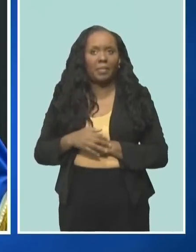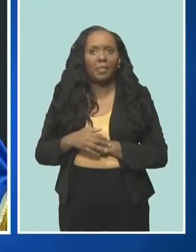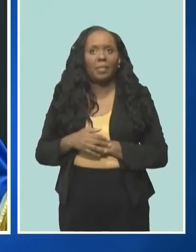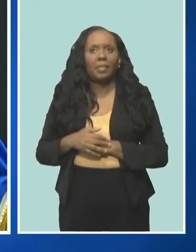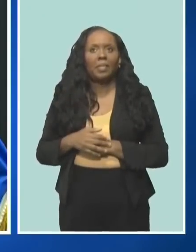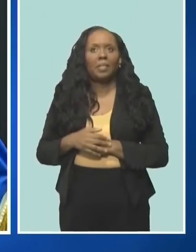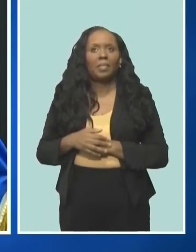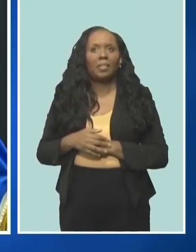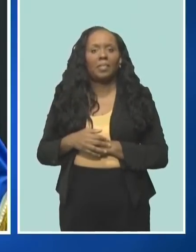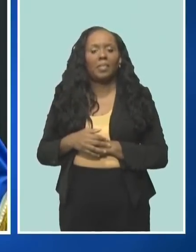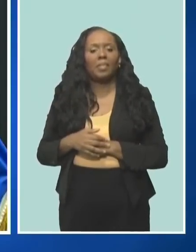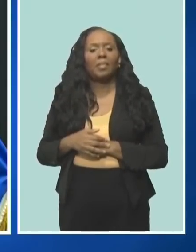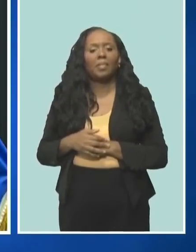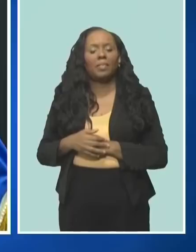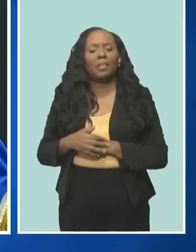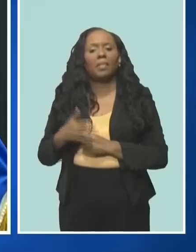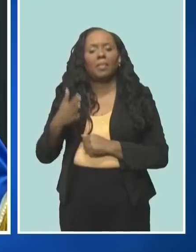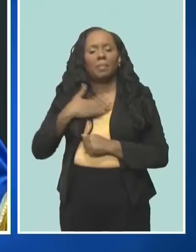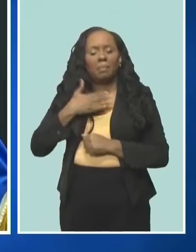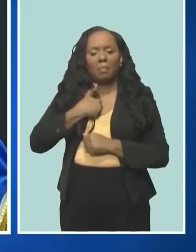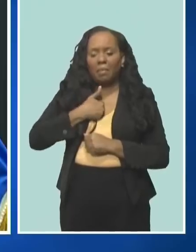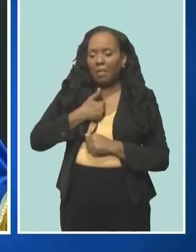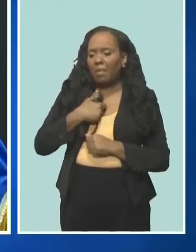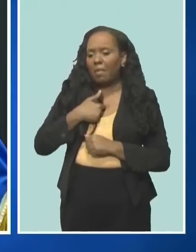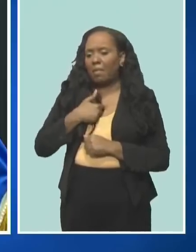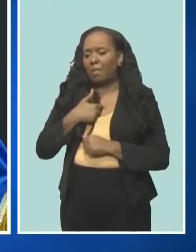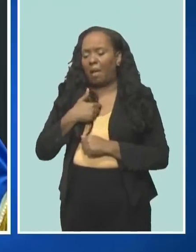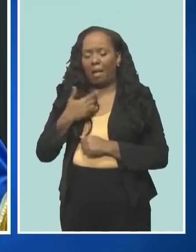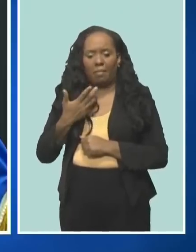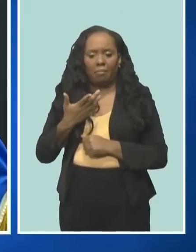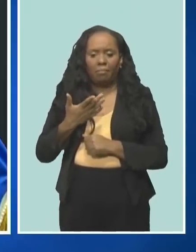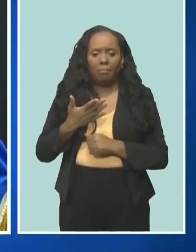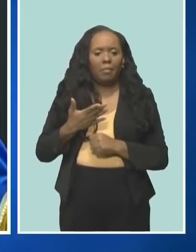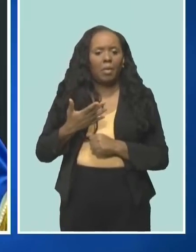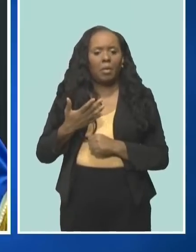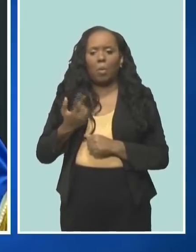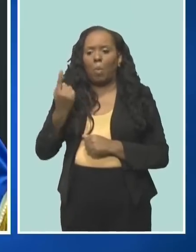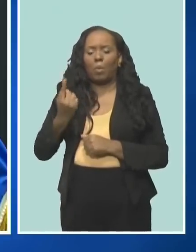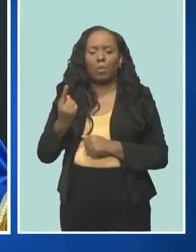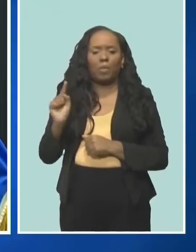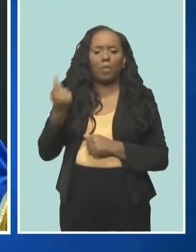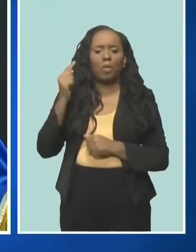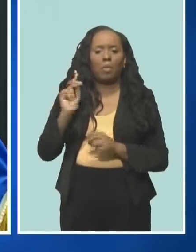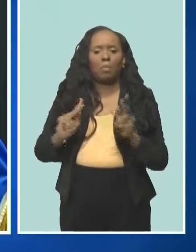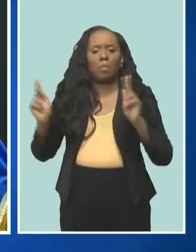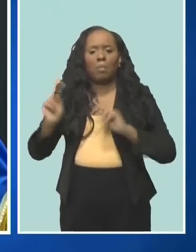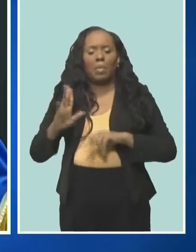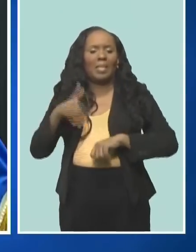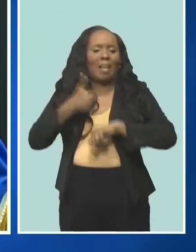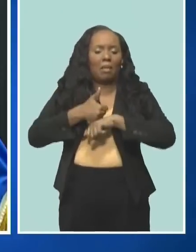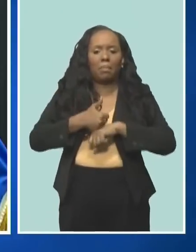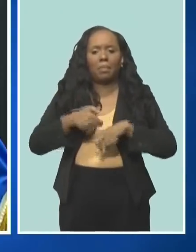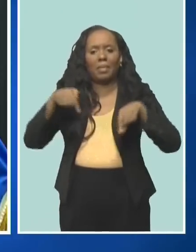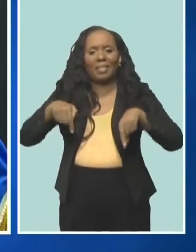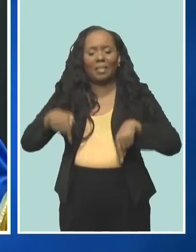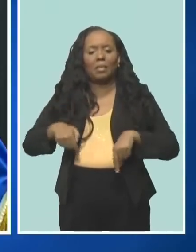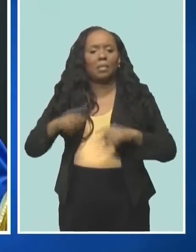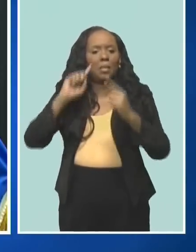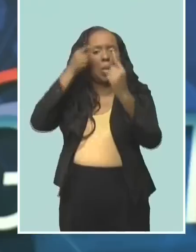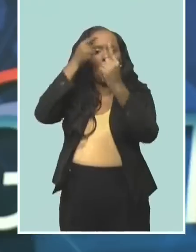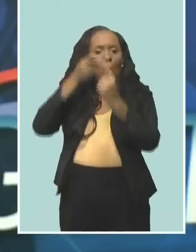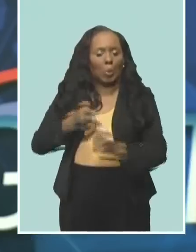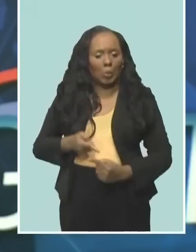as a founding member of the conception and the practicality of these